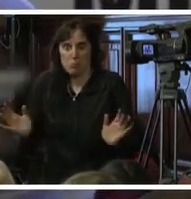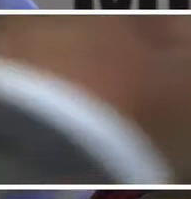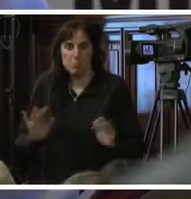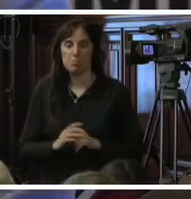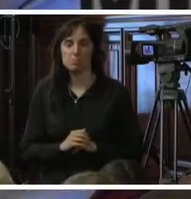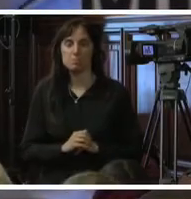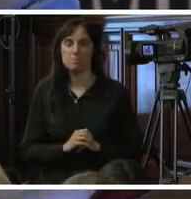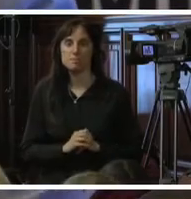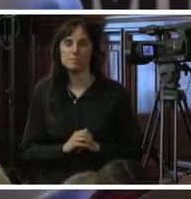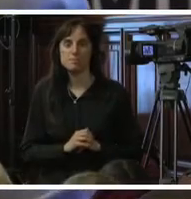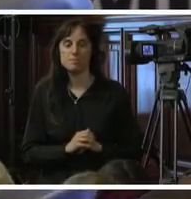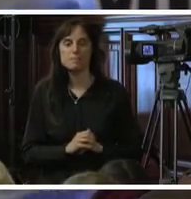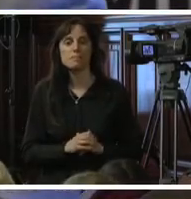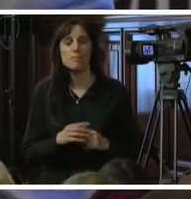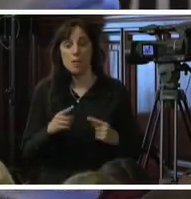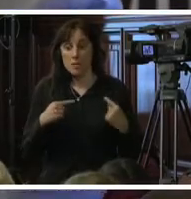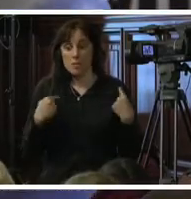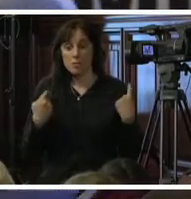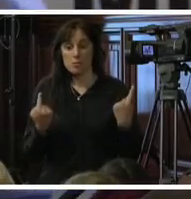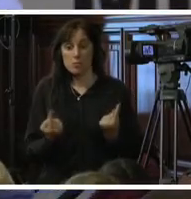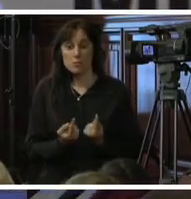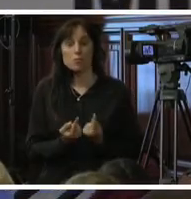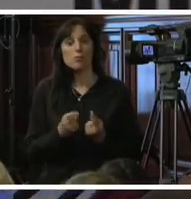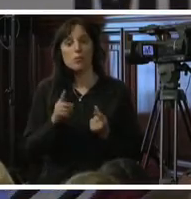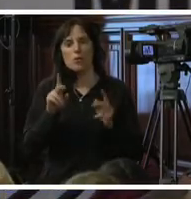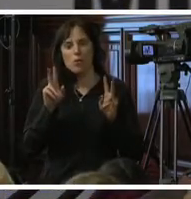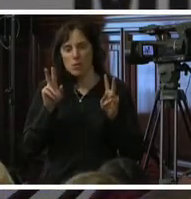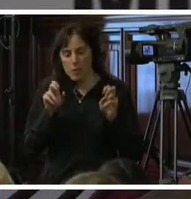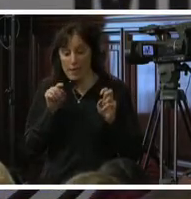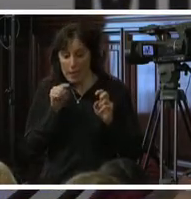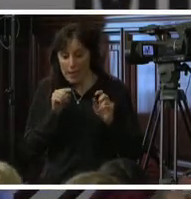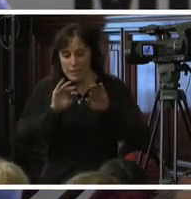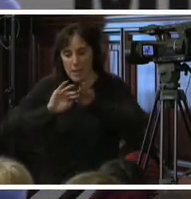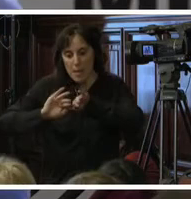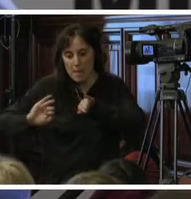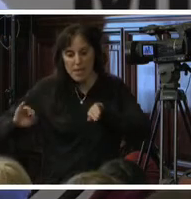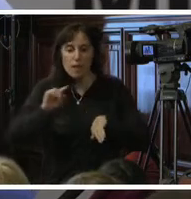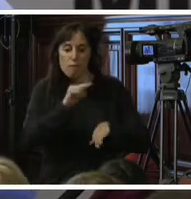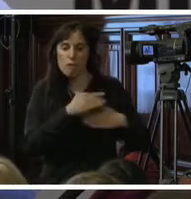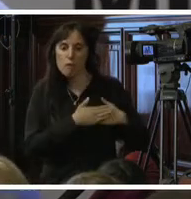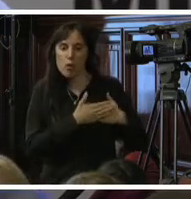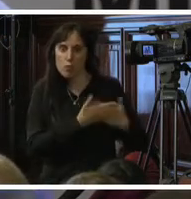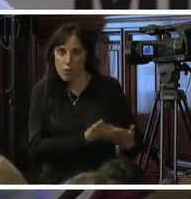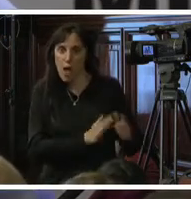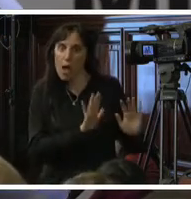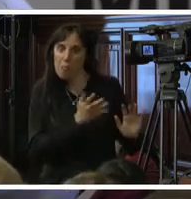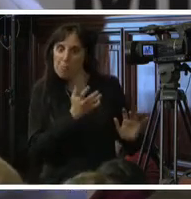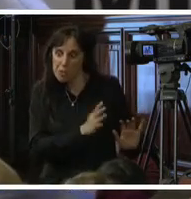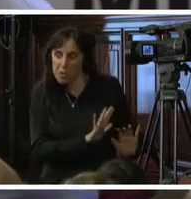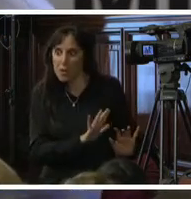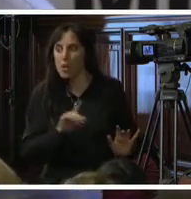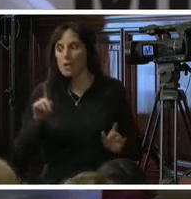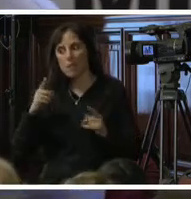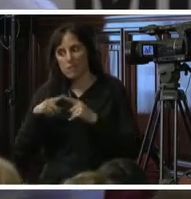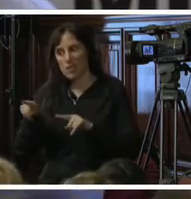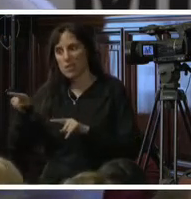and we have to separate them from trafficked persons who are, when they're forced into slavery in